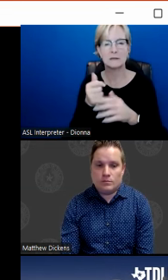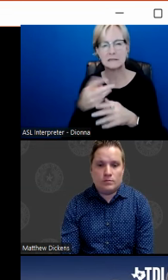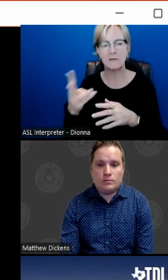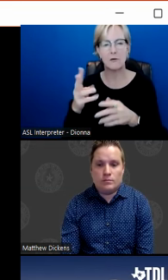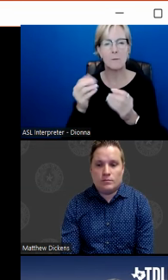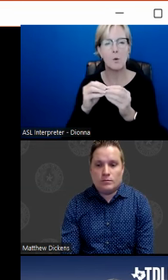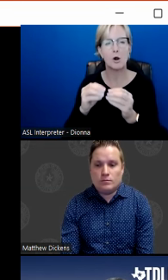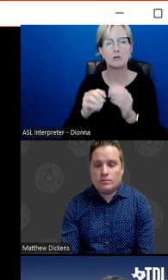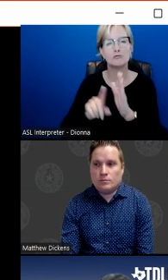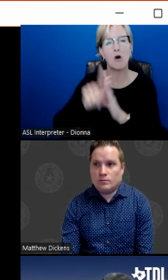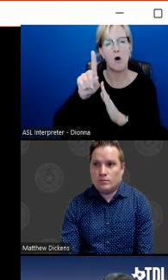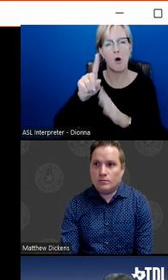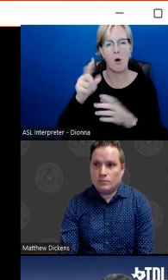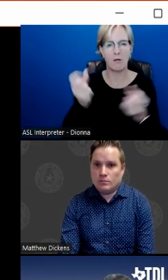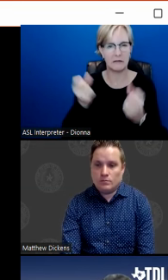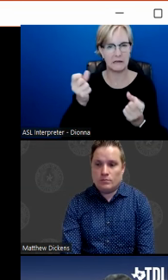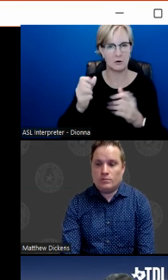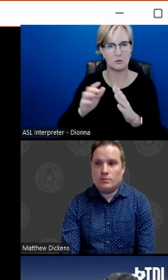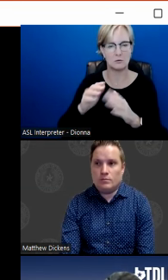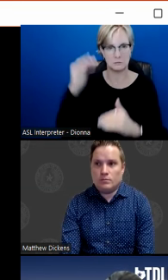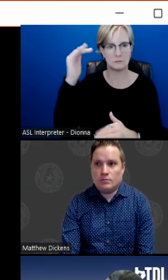taller accessible vehicles.